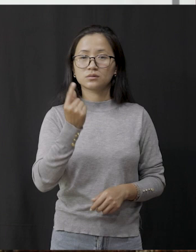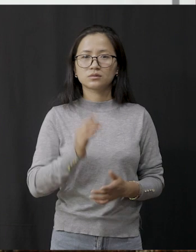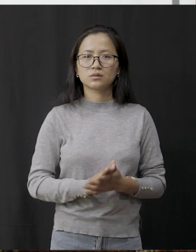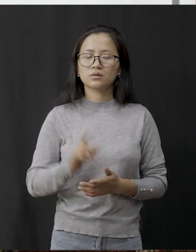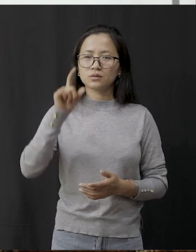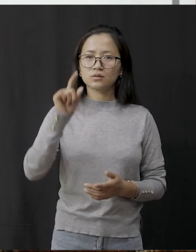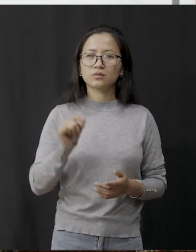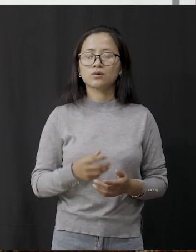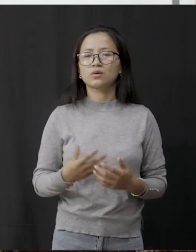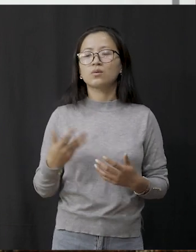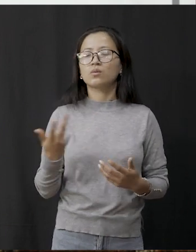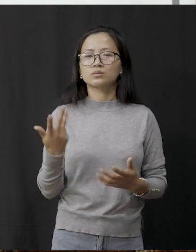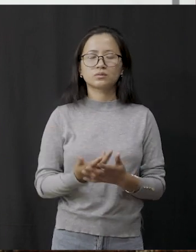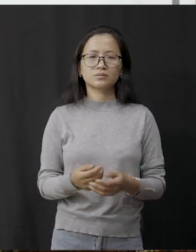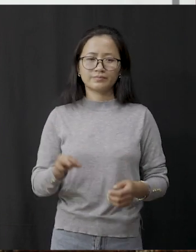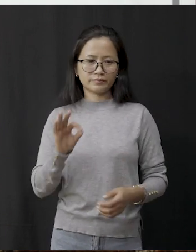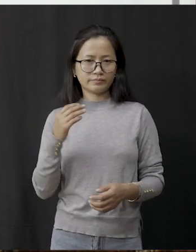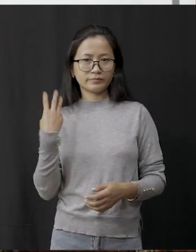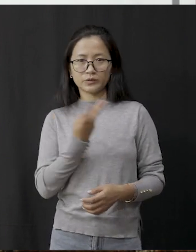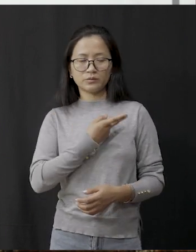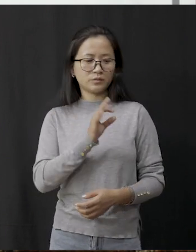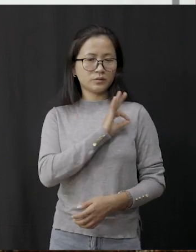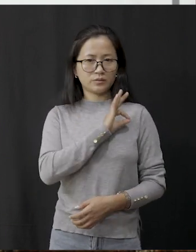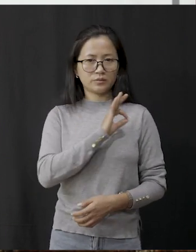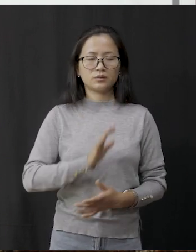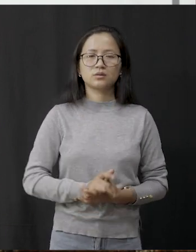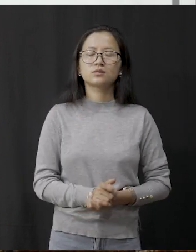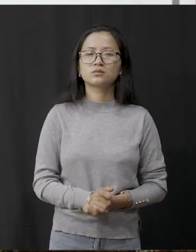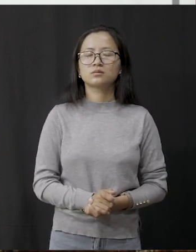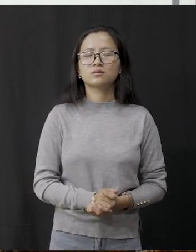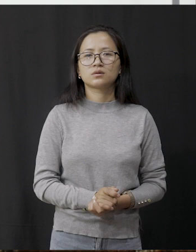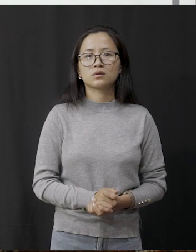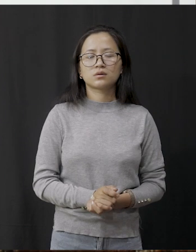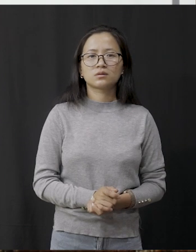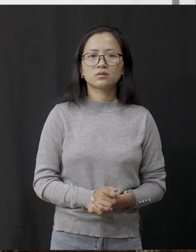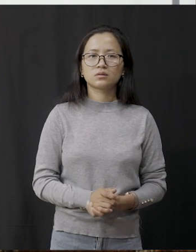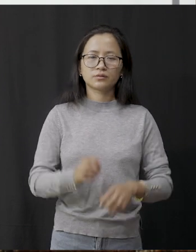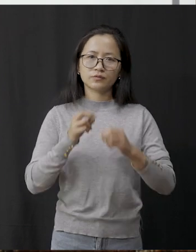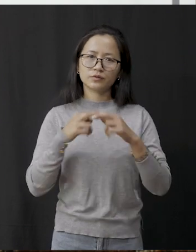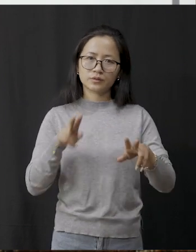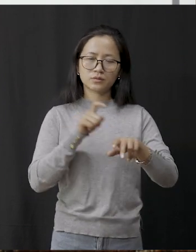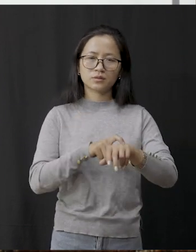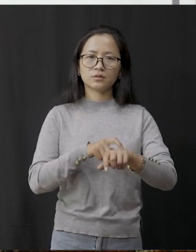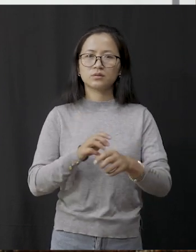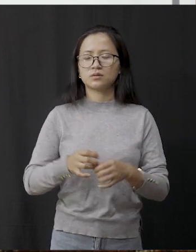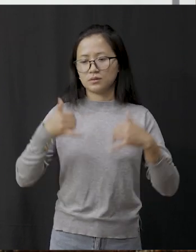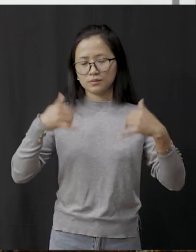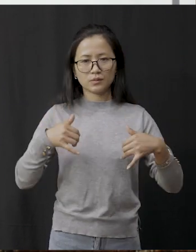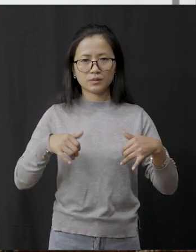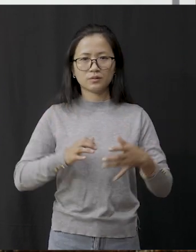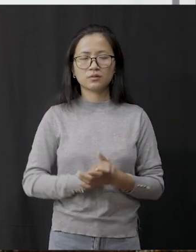by doing what we like. So let me suggest you, in your leisure time you can